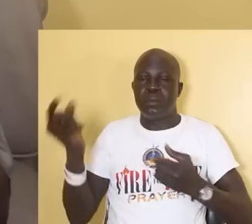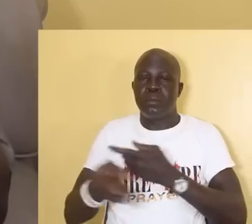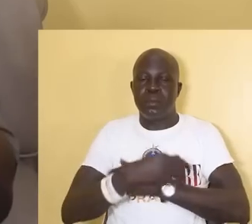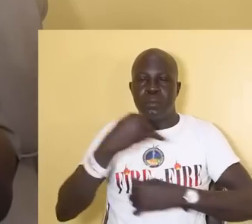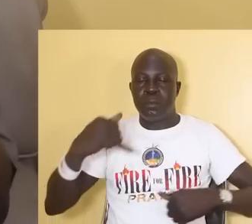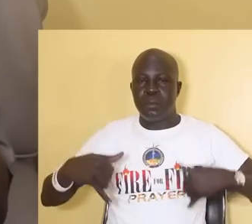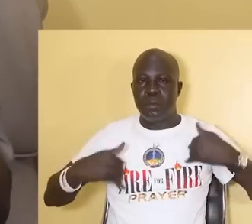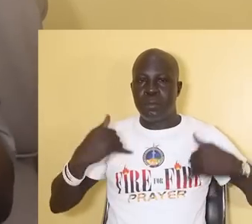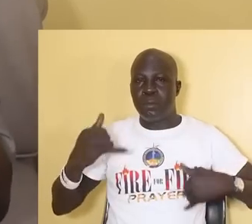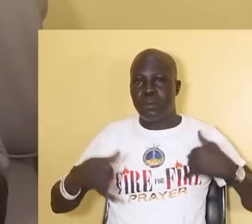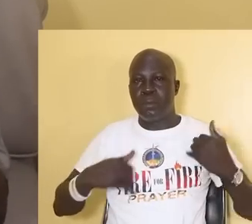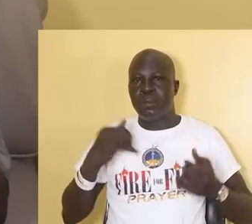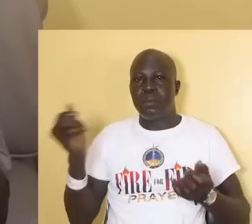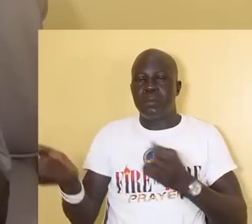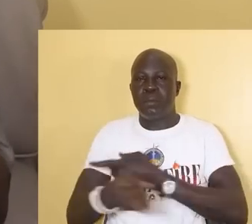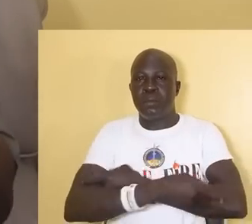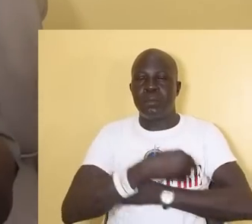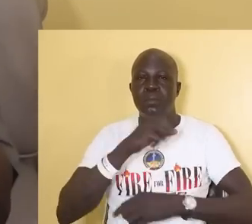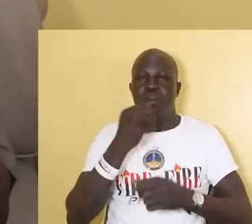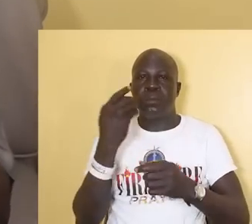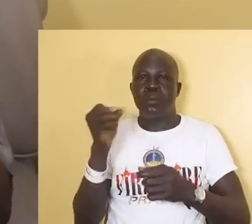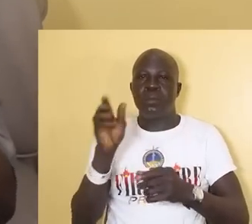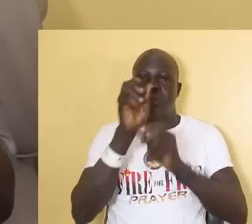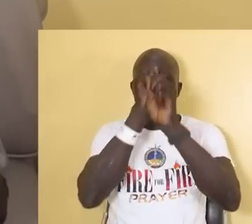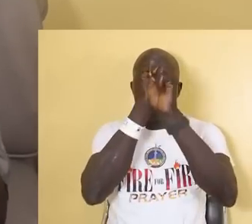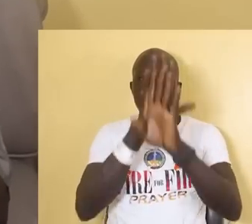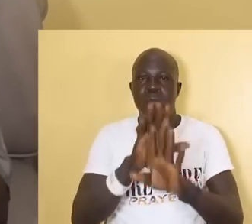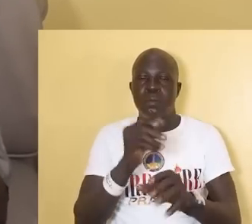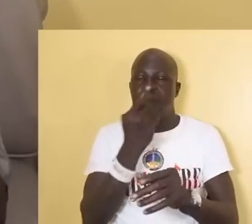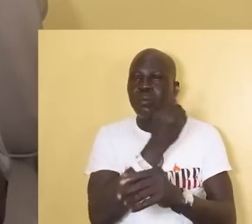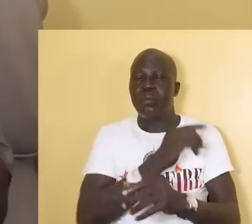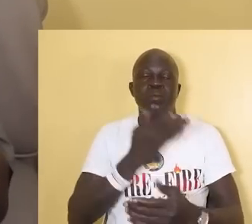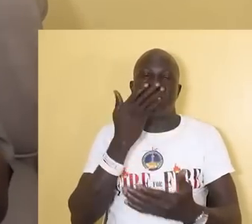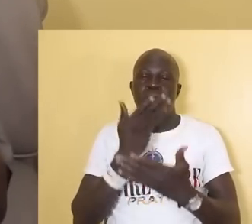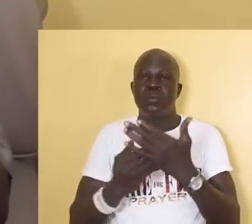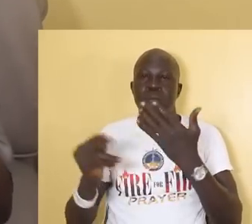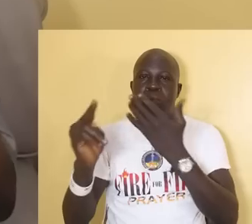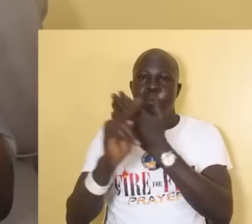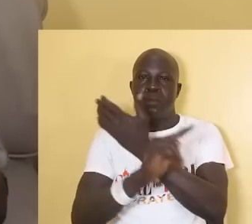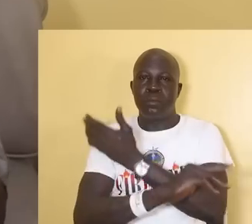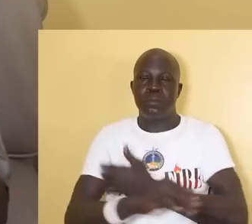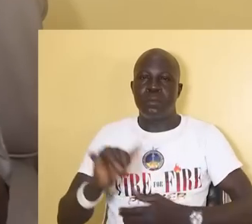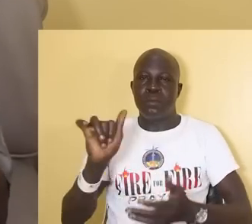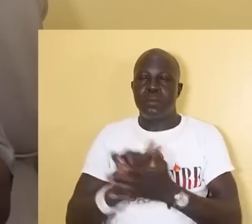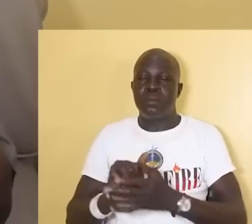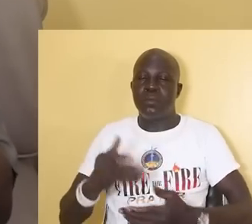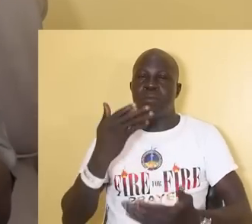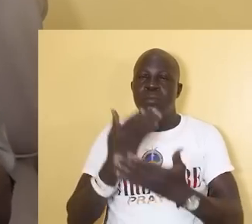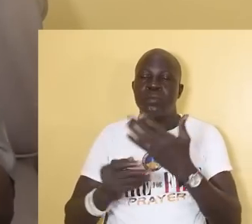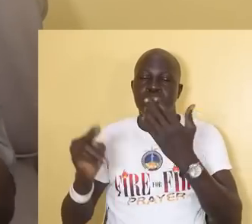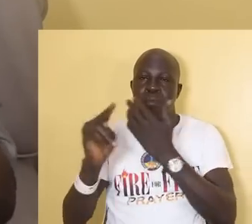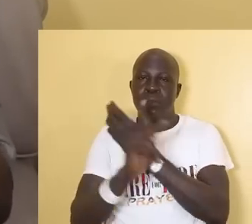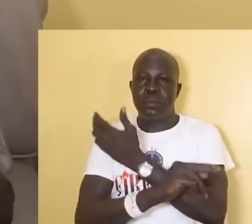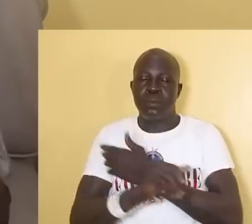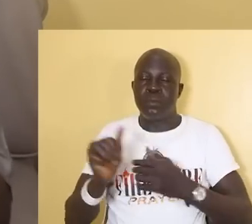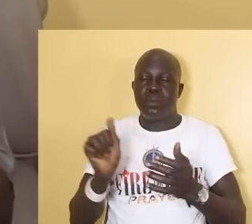day of joy. Oh, day of blessing. Oh, day of goodness. Oh, day of many goodness. Oh,